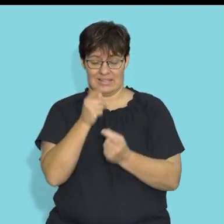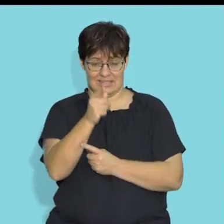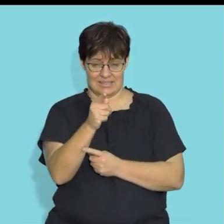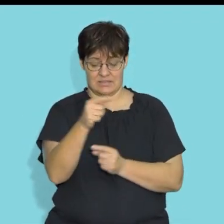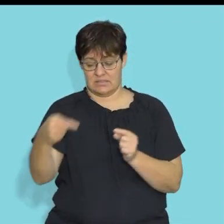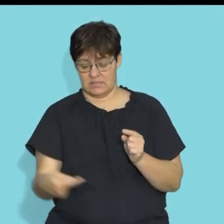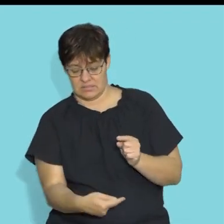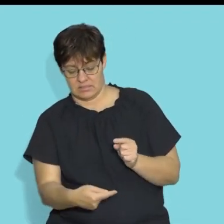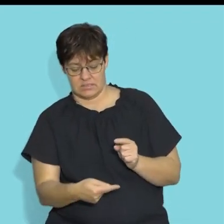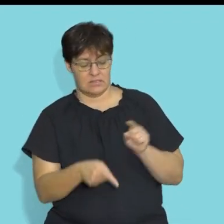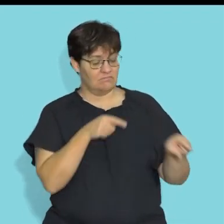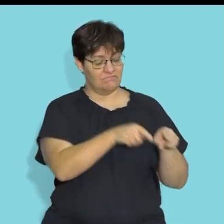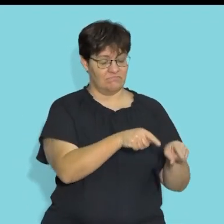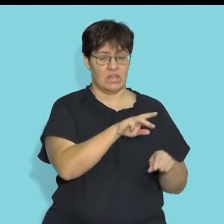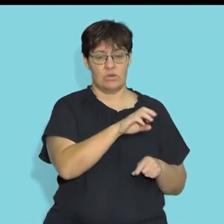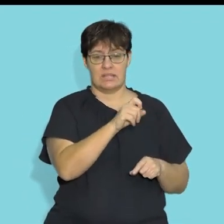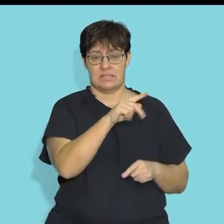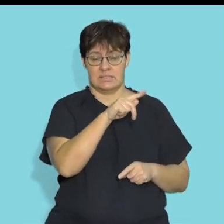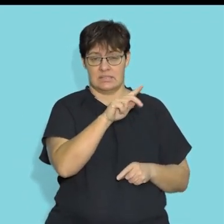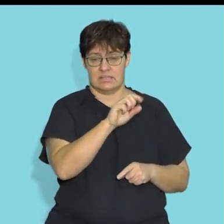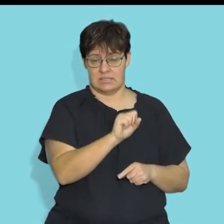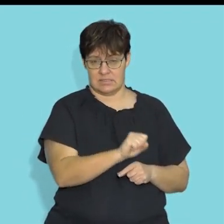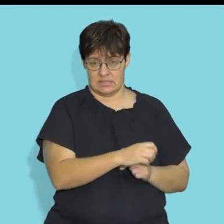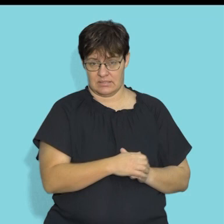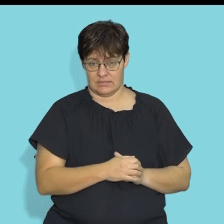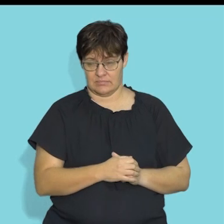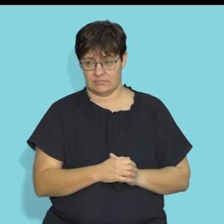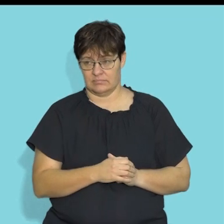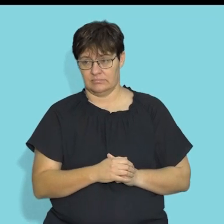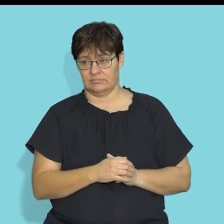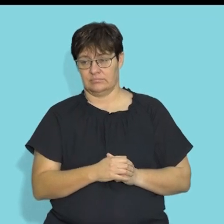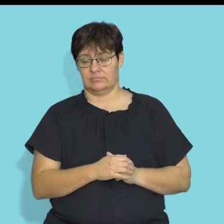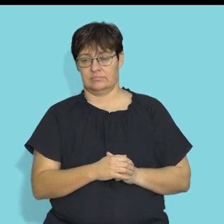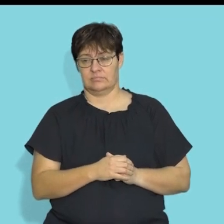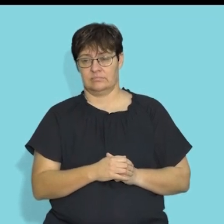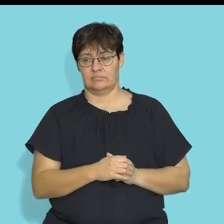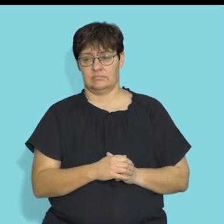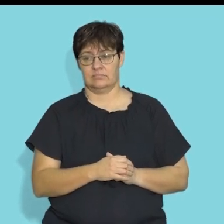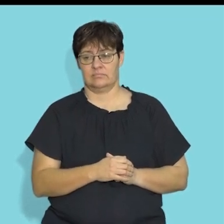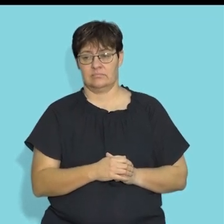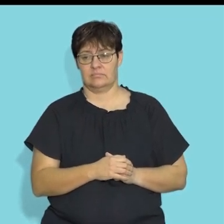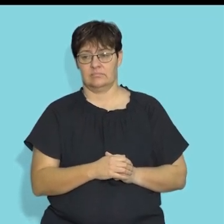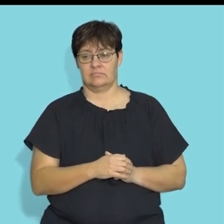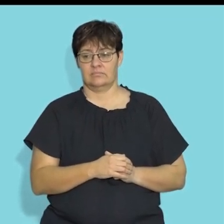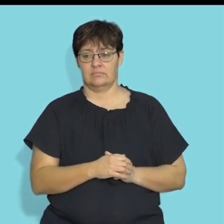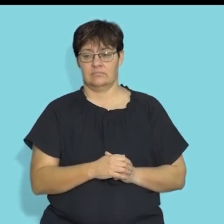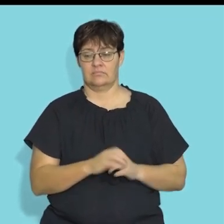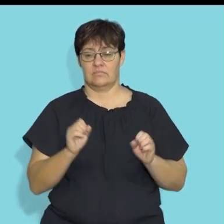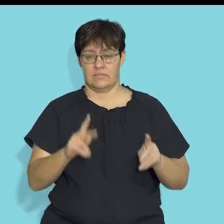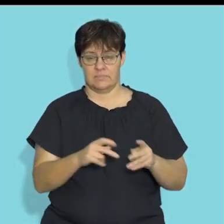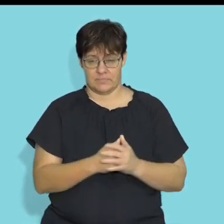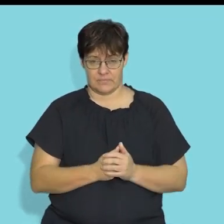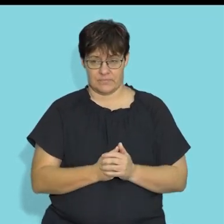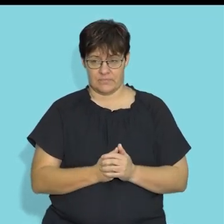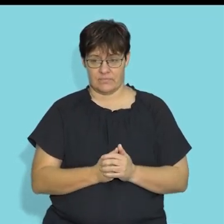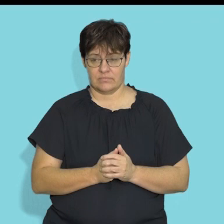products, and this hydrogen and nitrogen is our reactants.